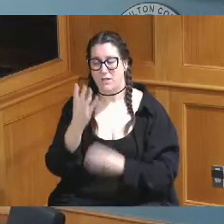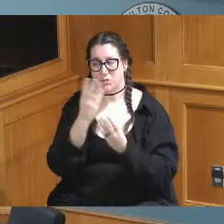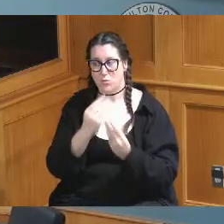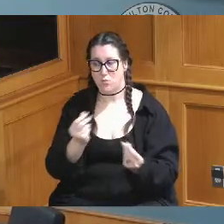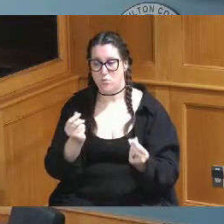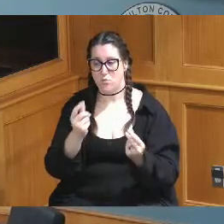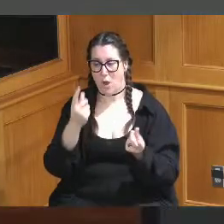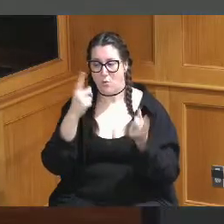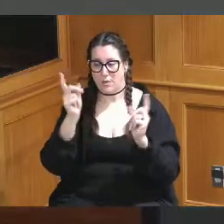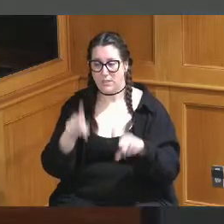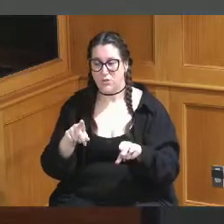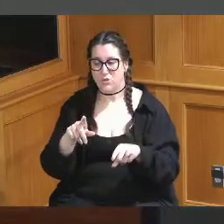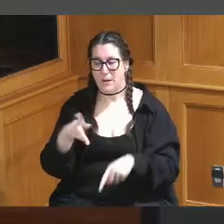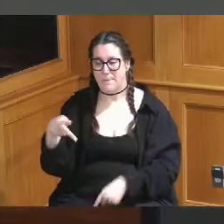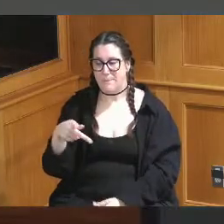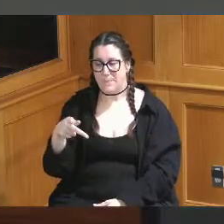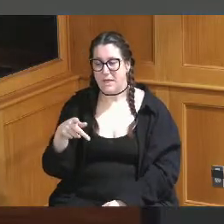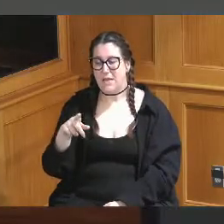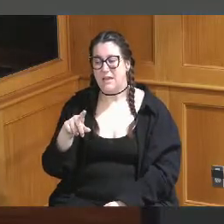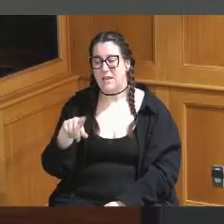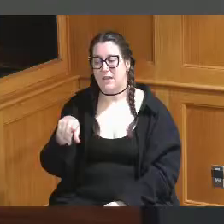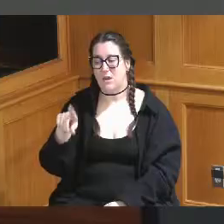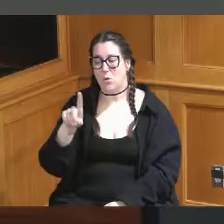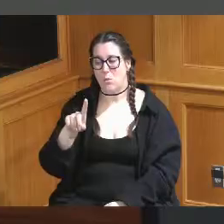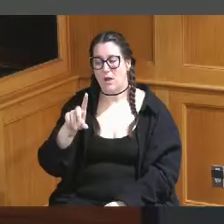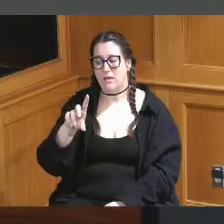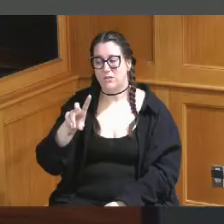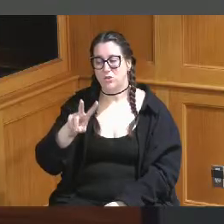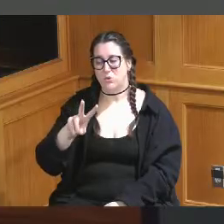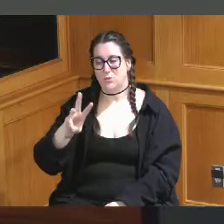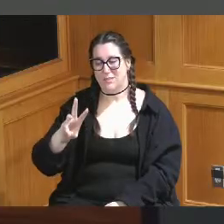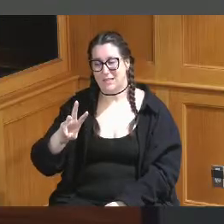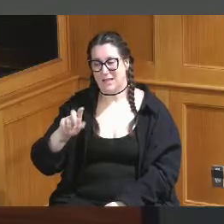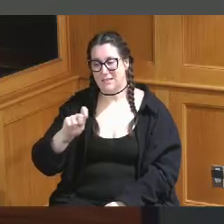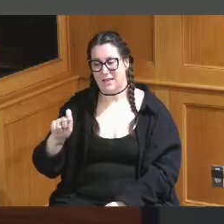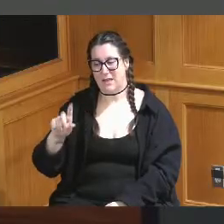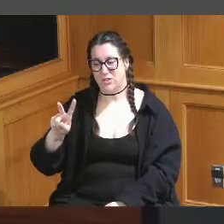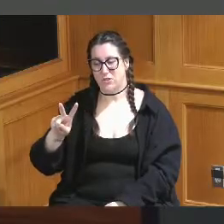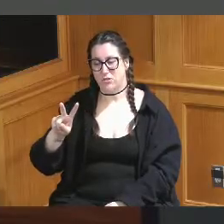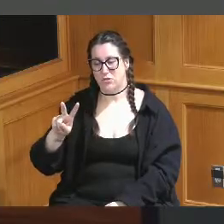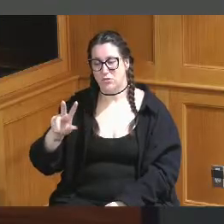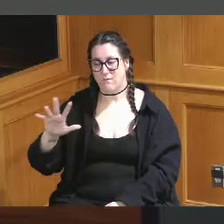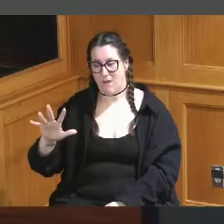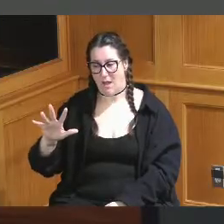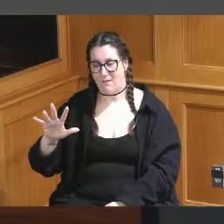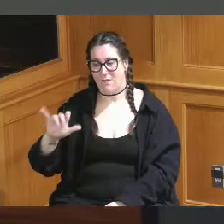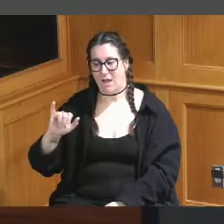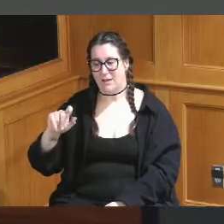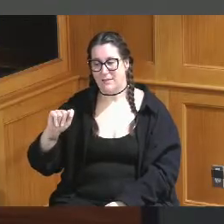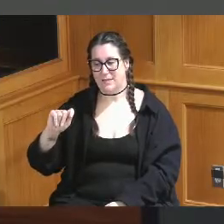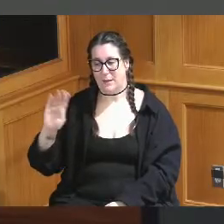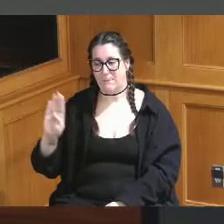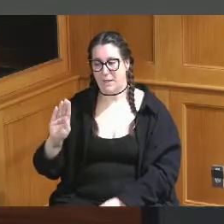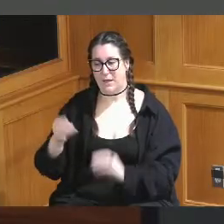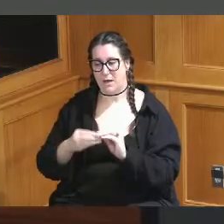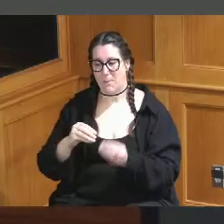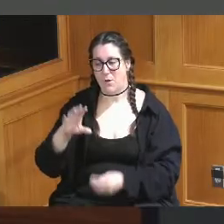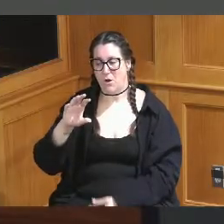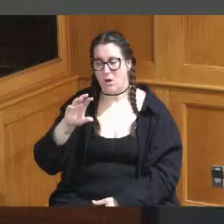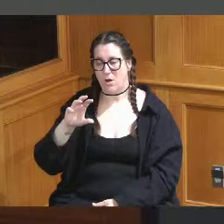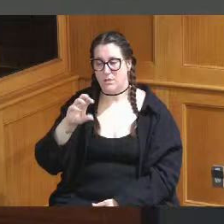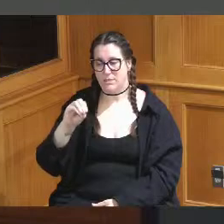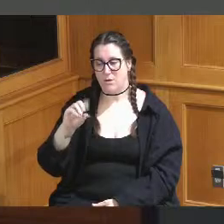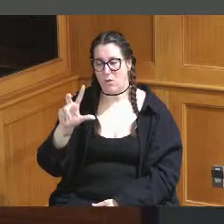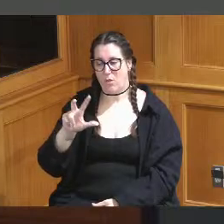resolution P126-25, authorizing the award of ITB 033-25 and the execution of an agreement